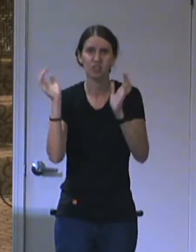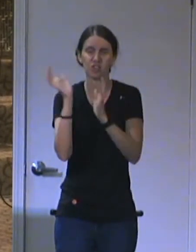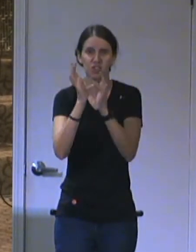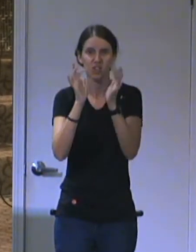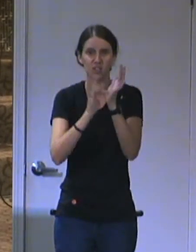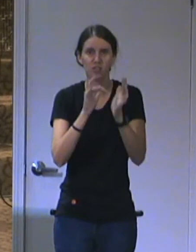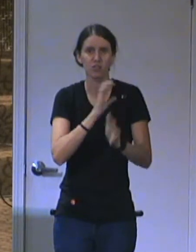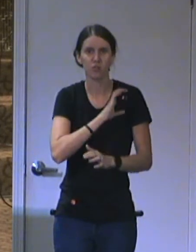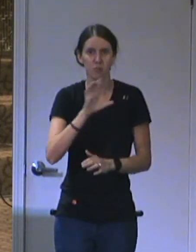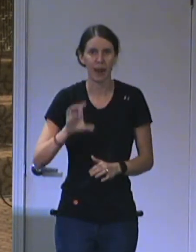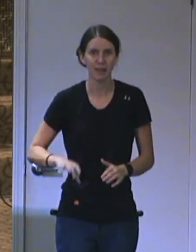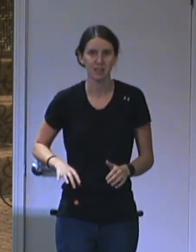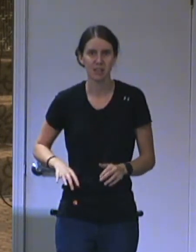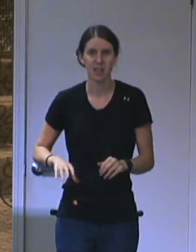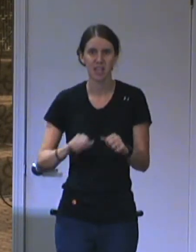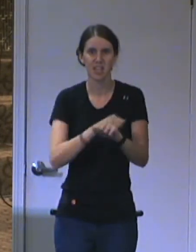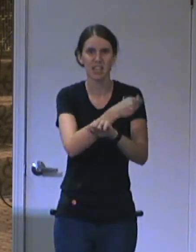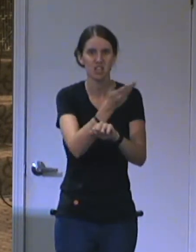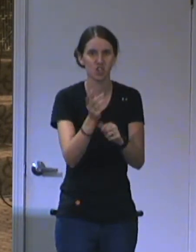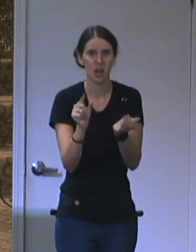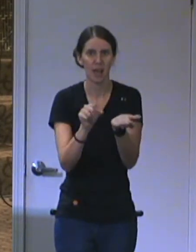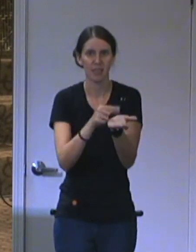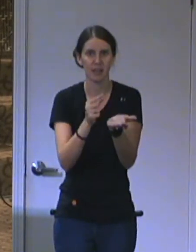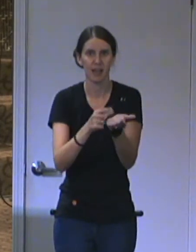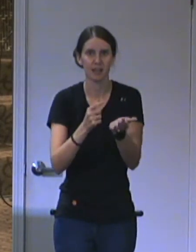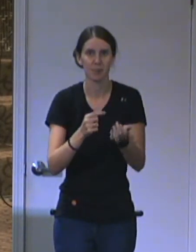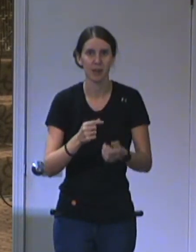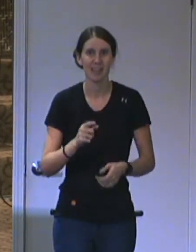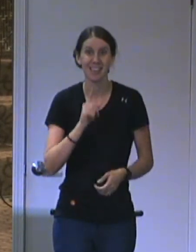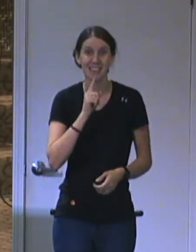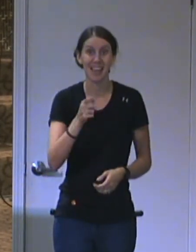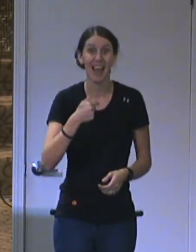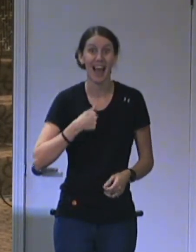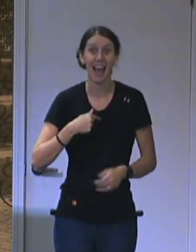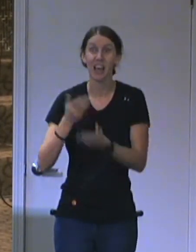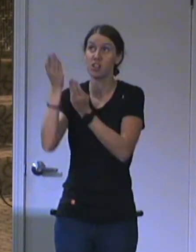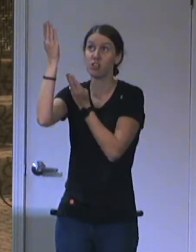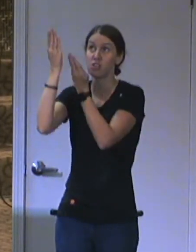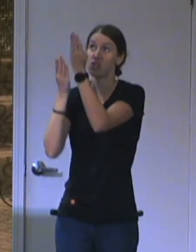light and I'm going to let people know that I serve him.